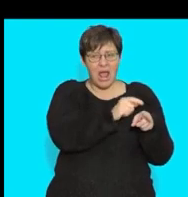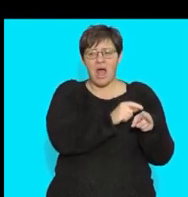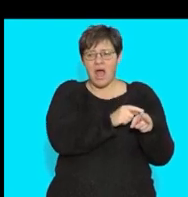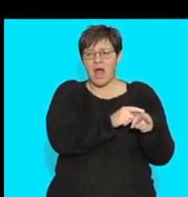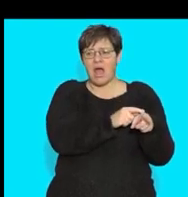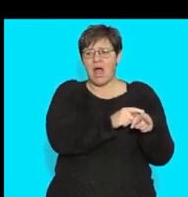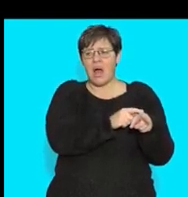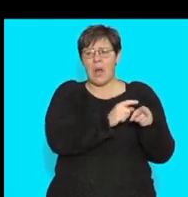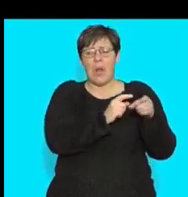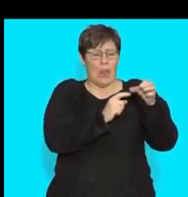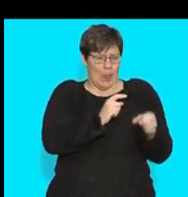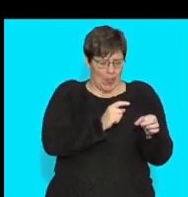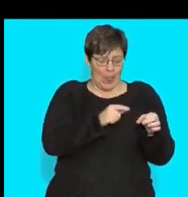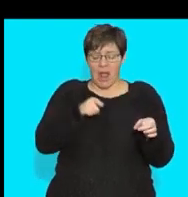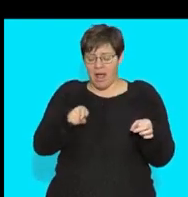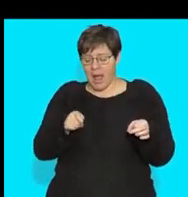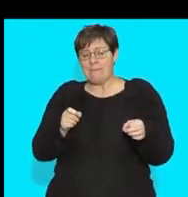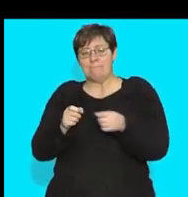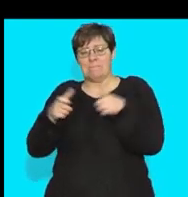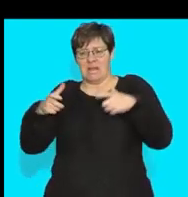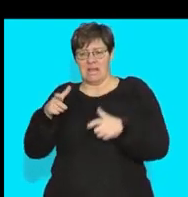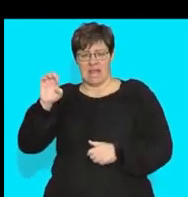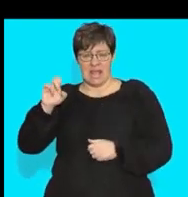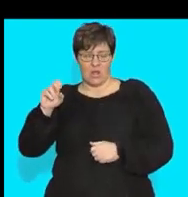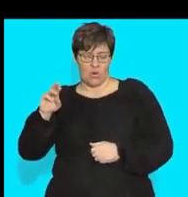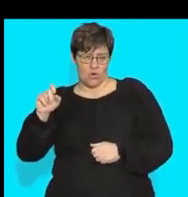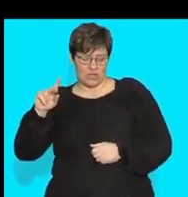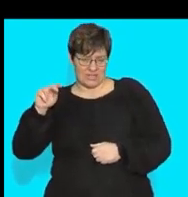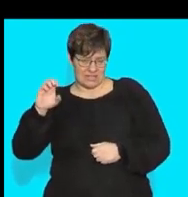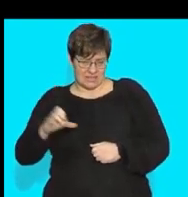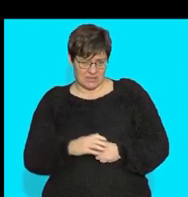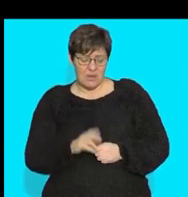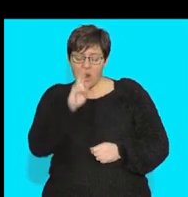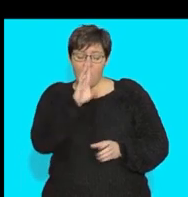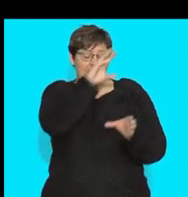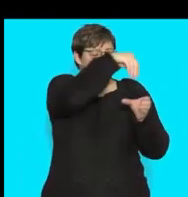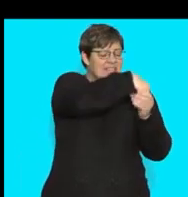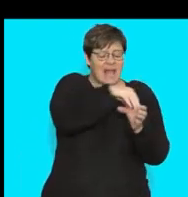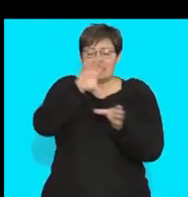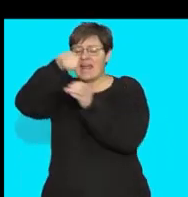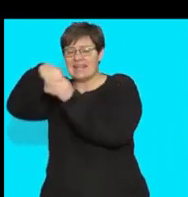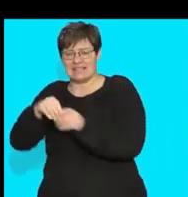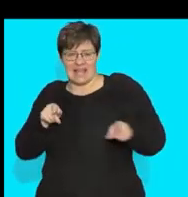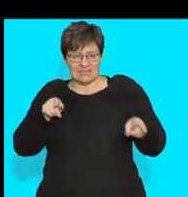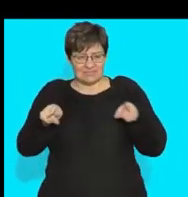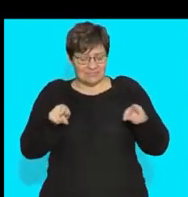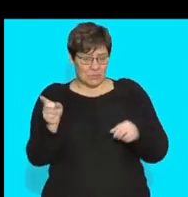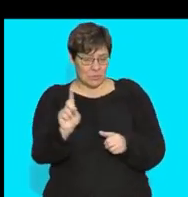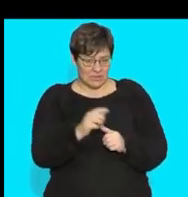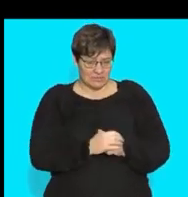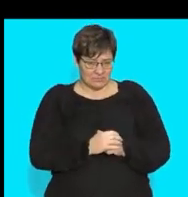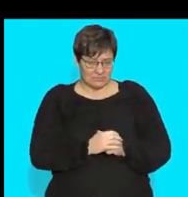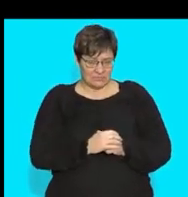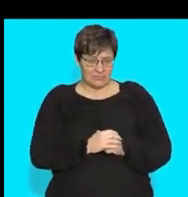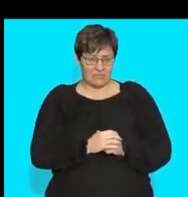a eukaryotic, but if we look at what is inside the cell, and that's what I'm going to keep on reminding